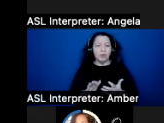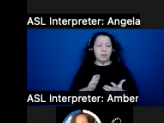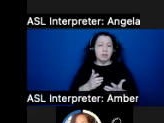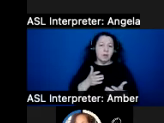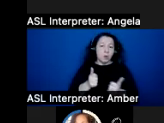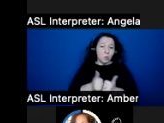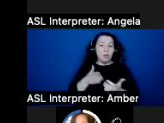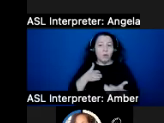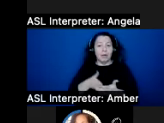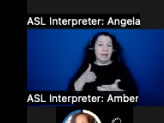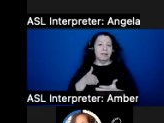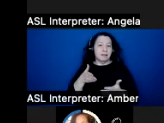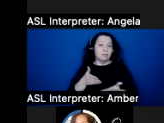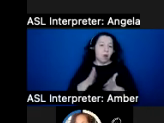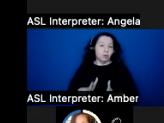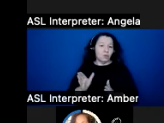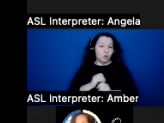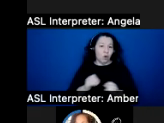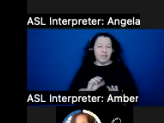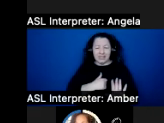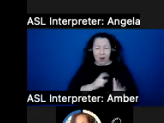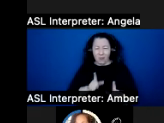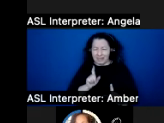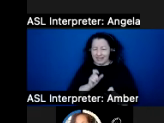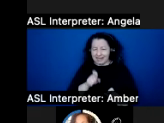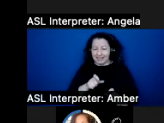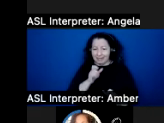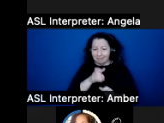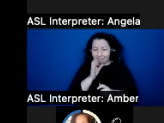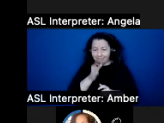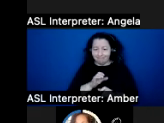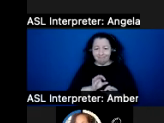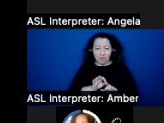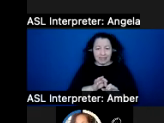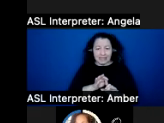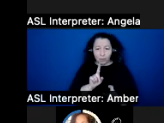office. Pardon me, just need a sip of tea. Next slide, please, Debbie.